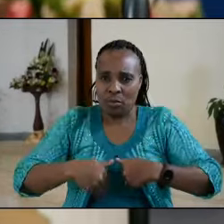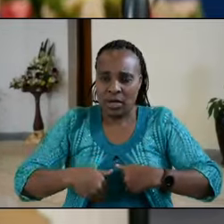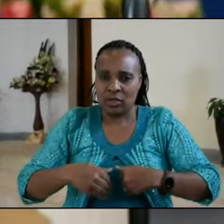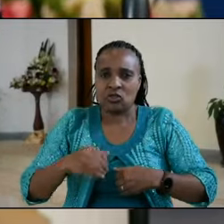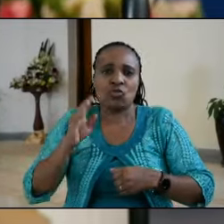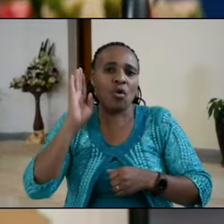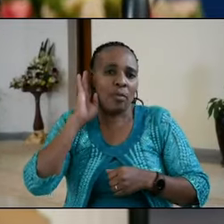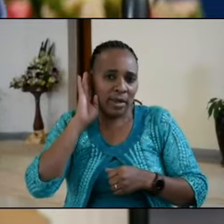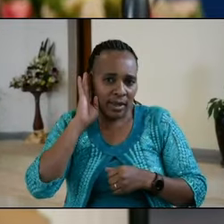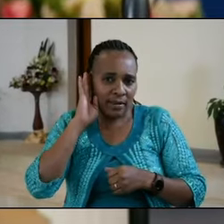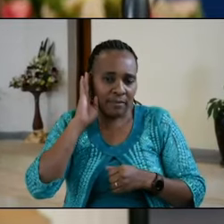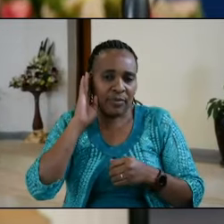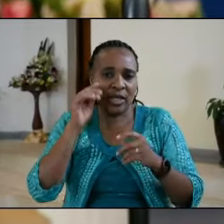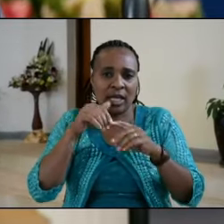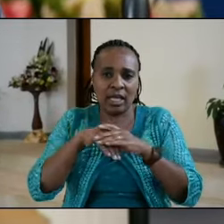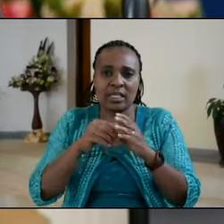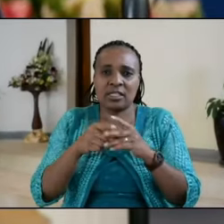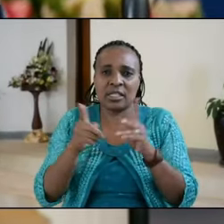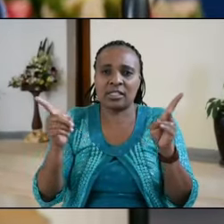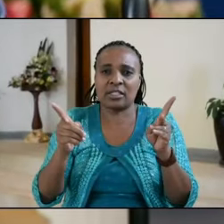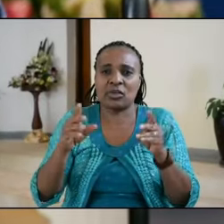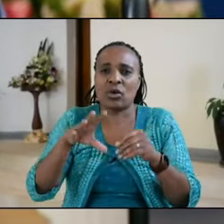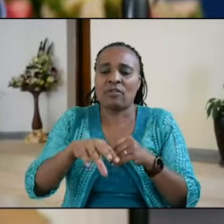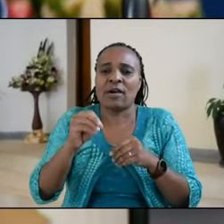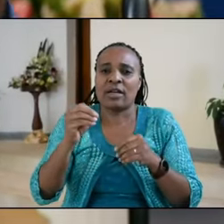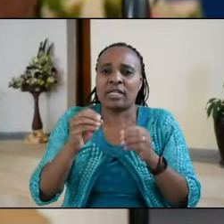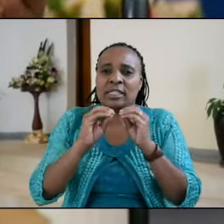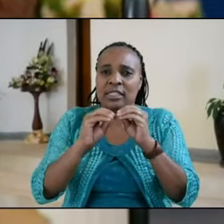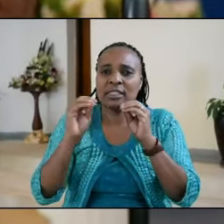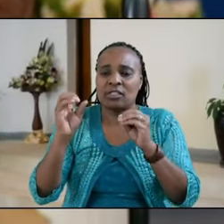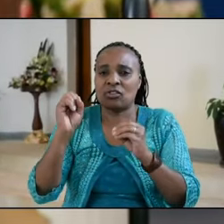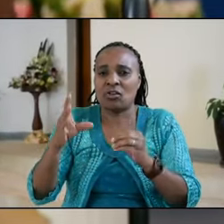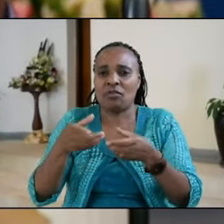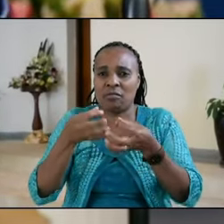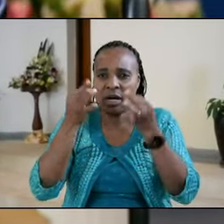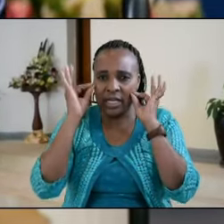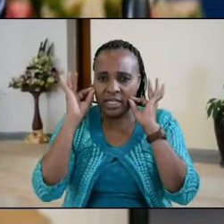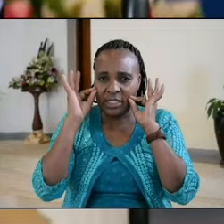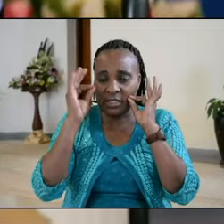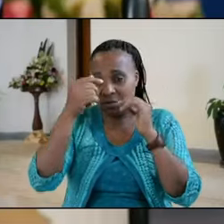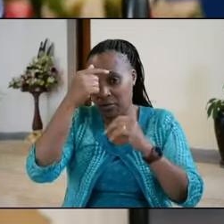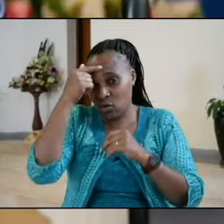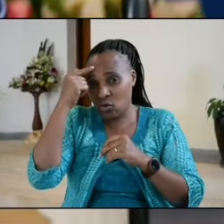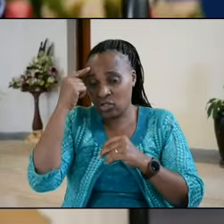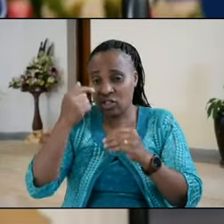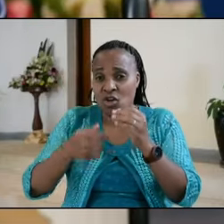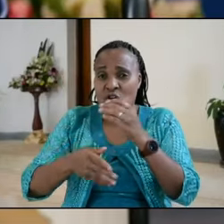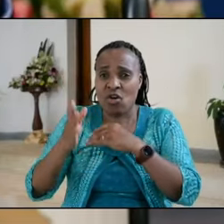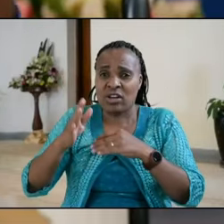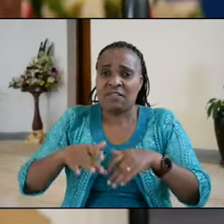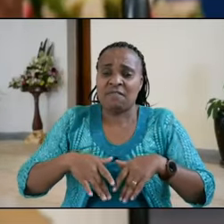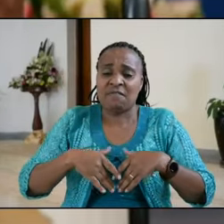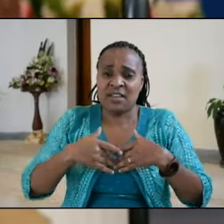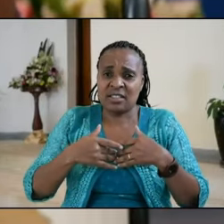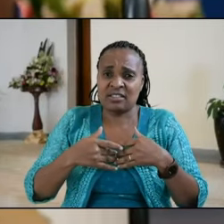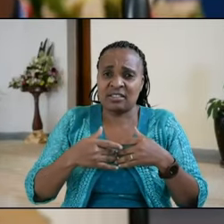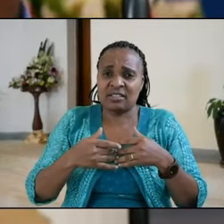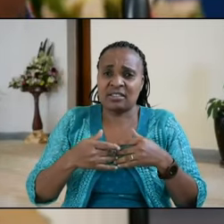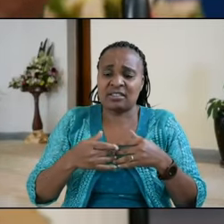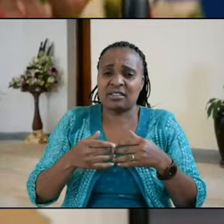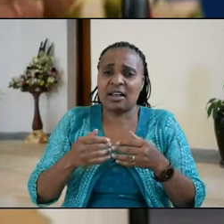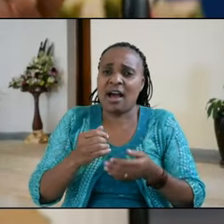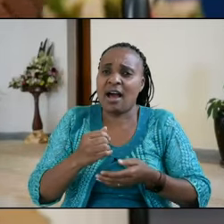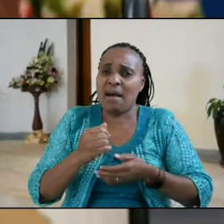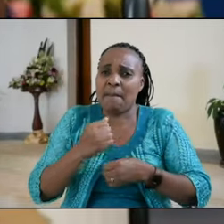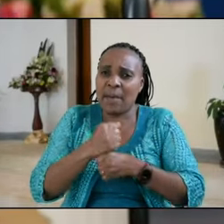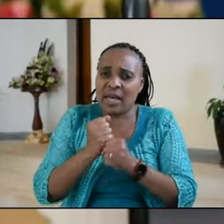that. In Genesis, we will find the teaching of marriage, because God feels that Adam is lonely and creates a helper